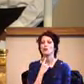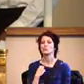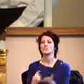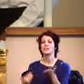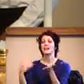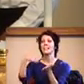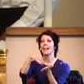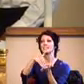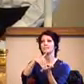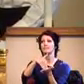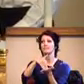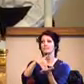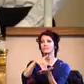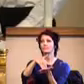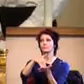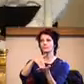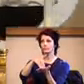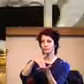again